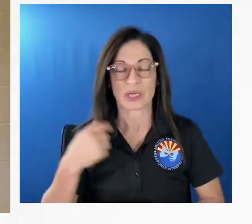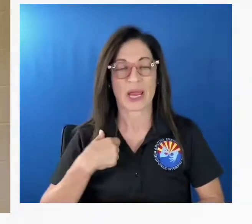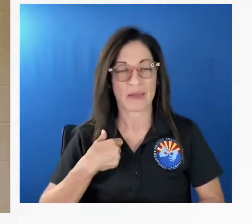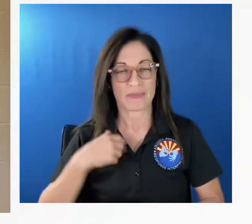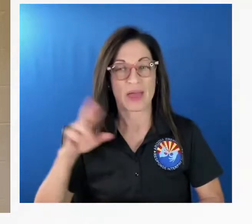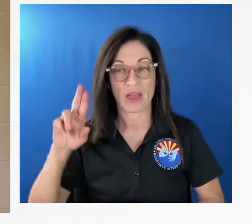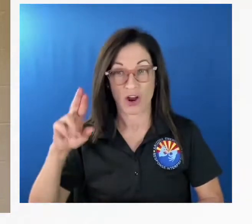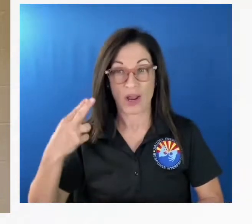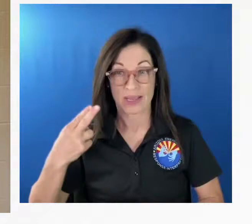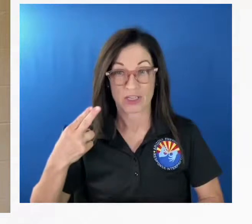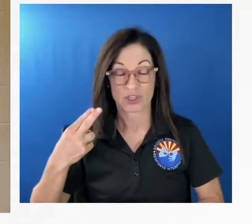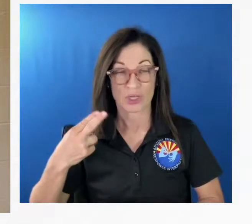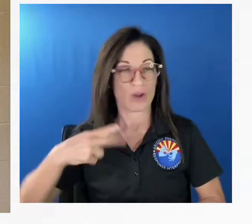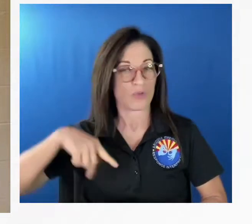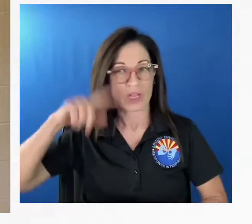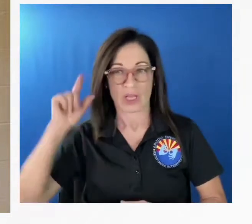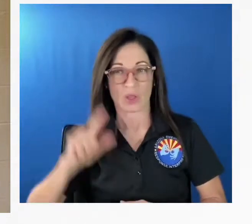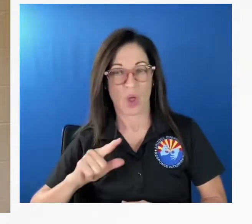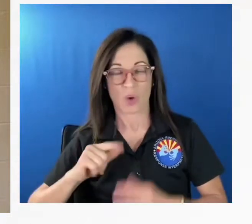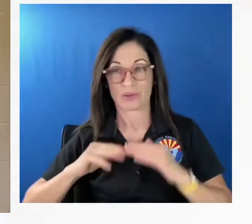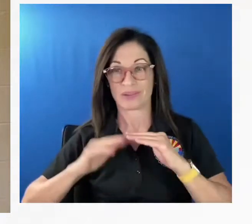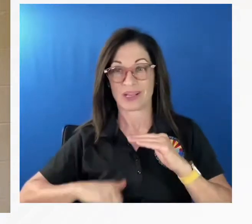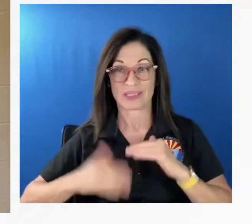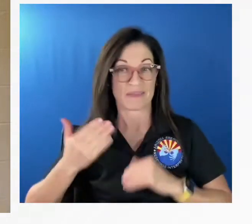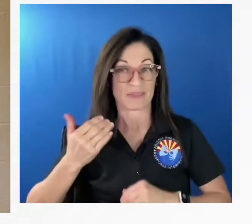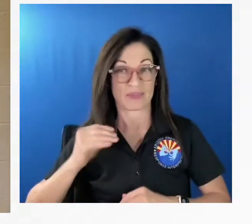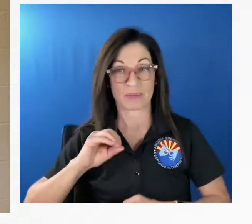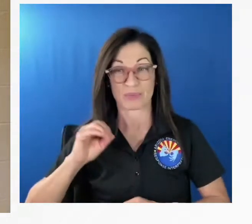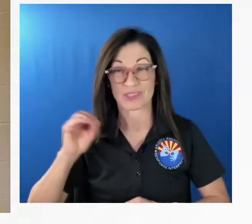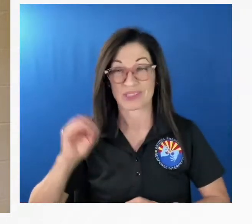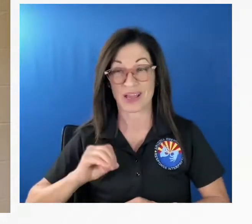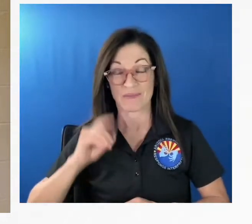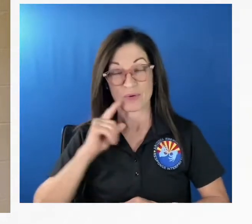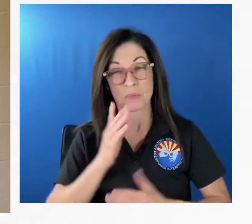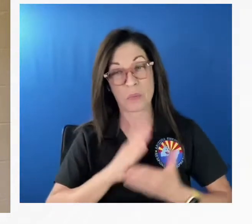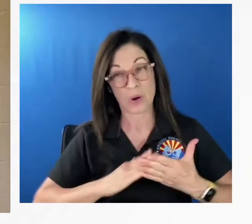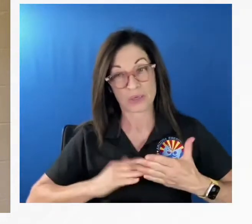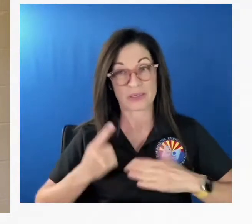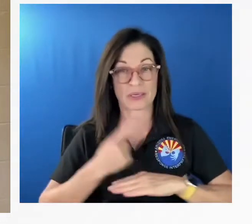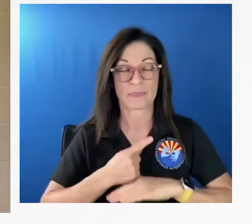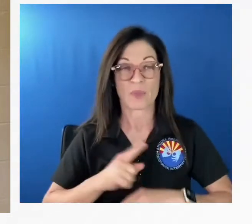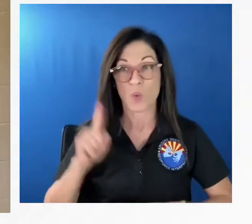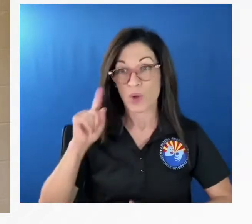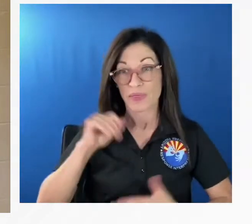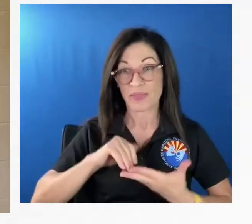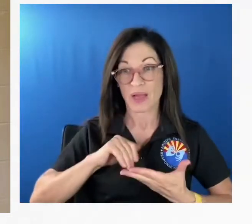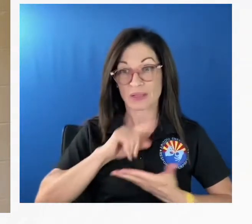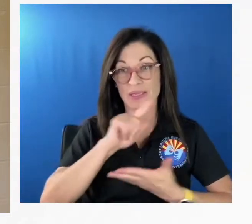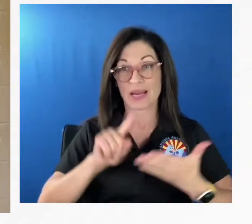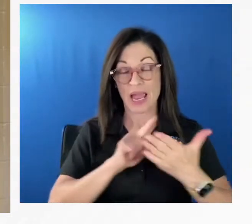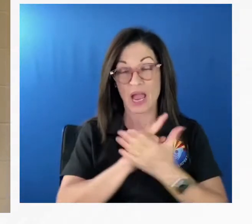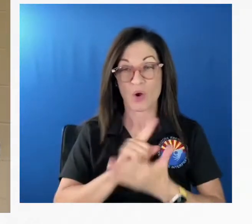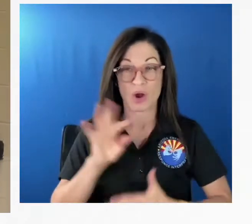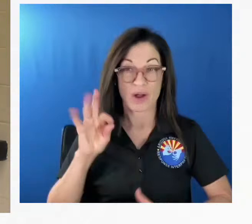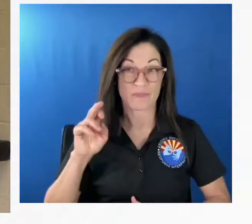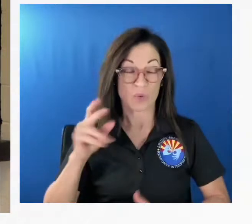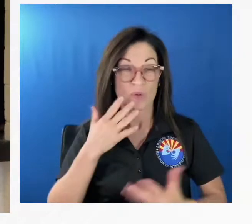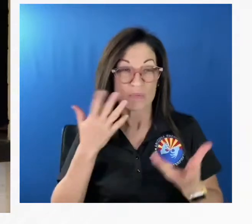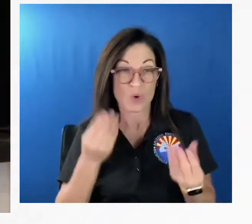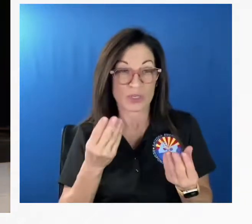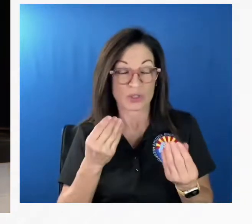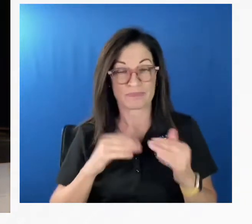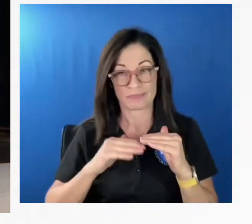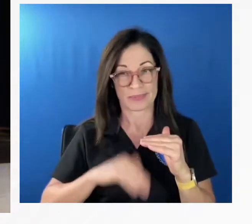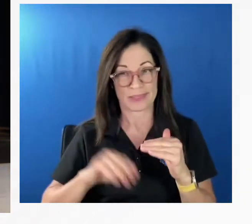very low, less than 15% for parts of the day. The 1,000-hour fuel moisture, less than 10%. And what